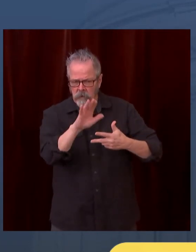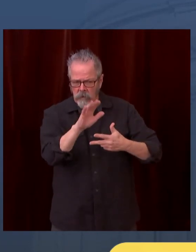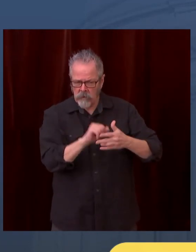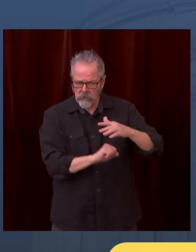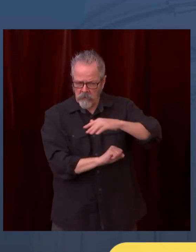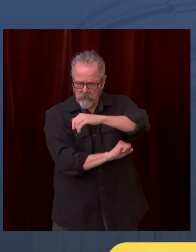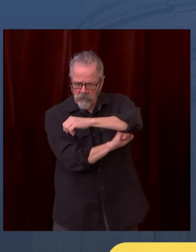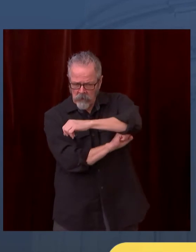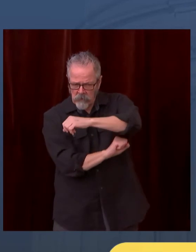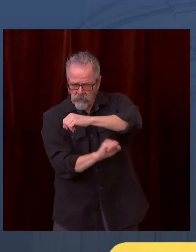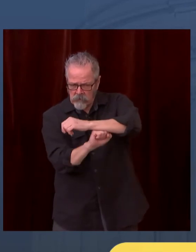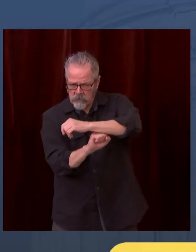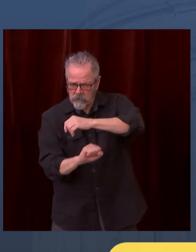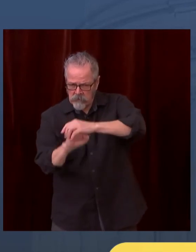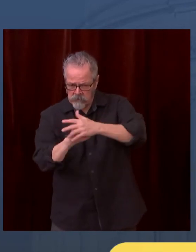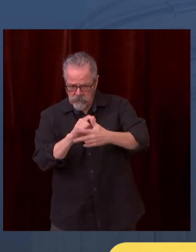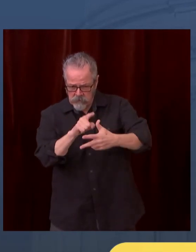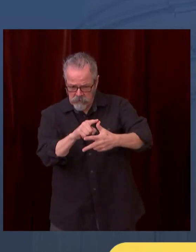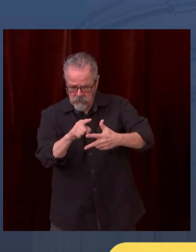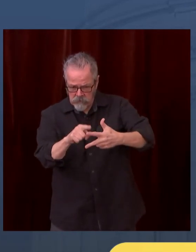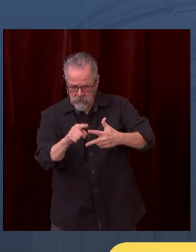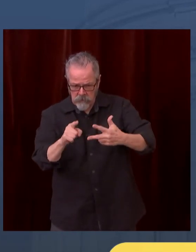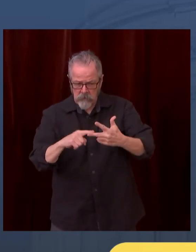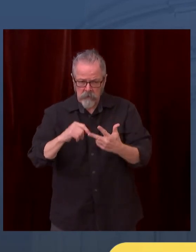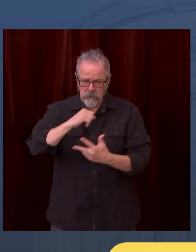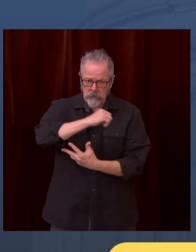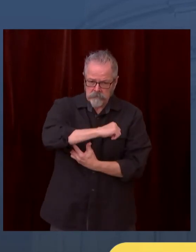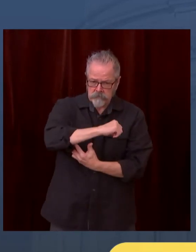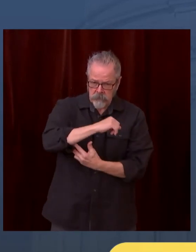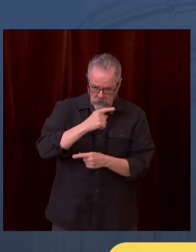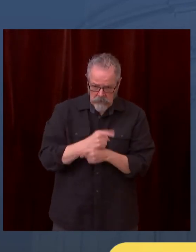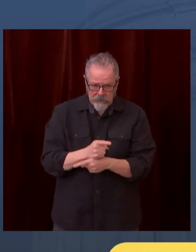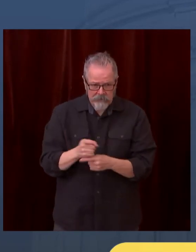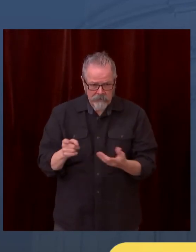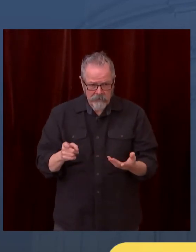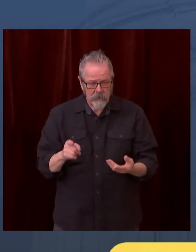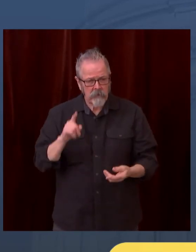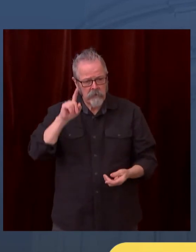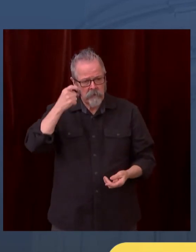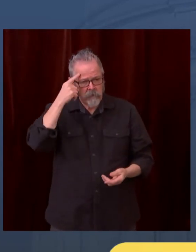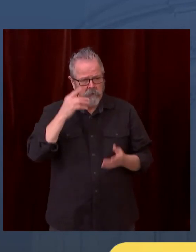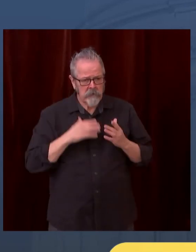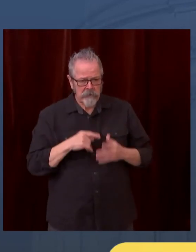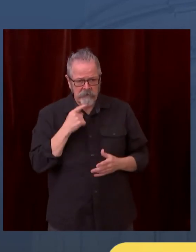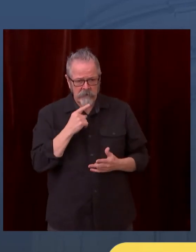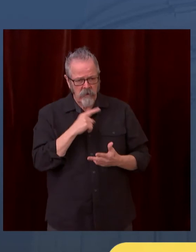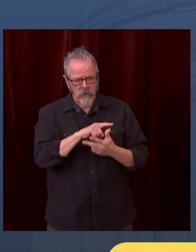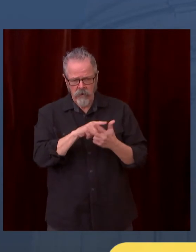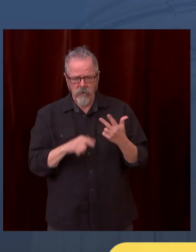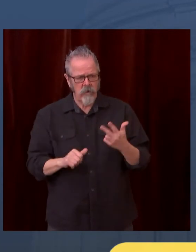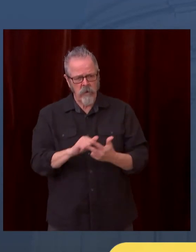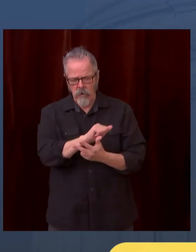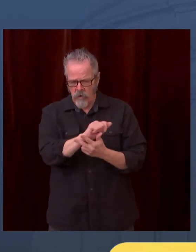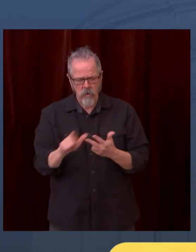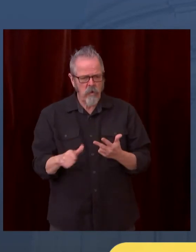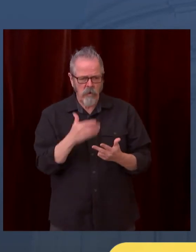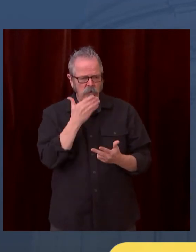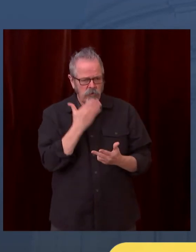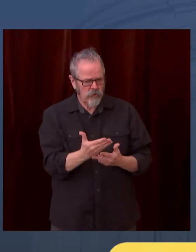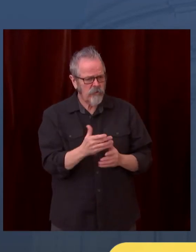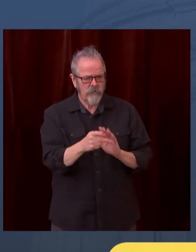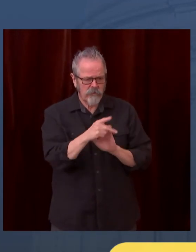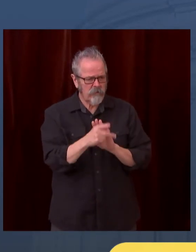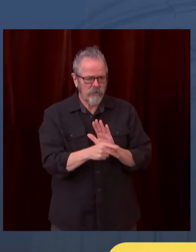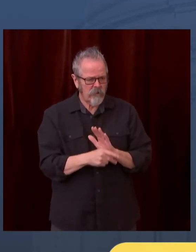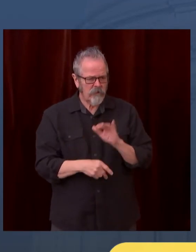sound policy. They follow the progress we've made in the last couple of years, but we know we're not done yet. And we know that